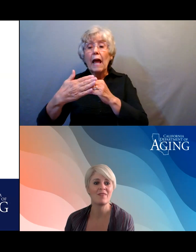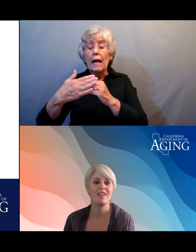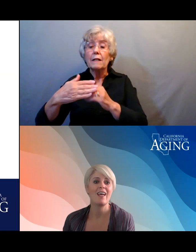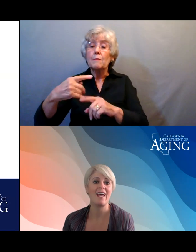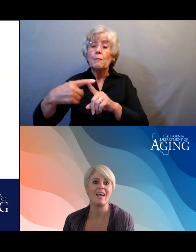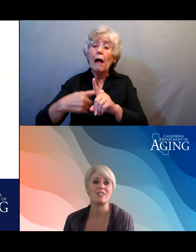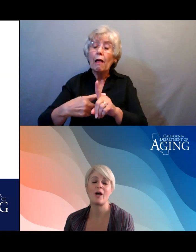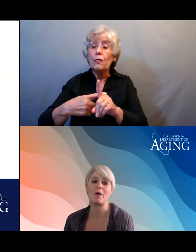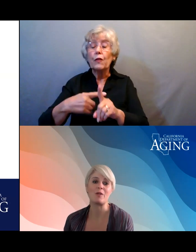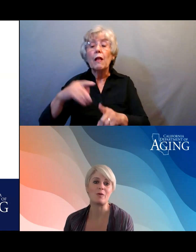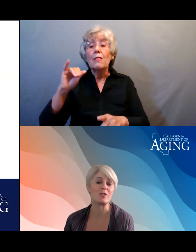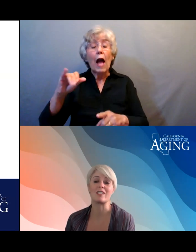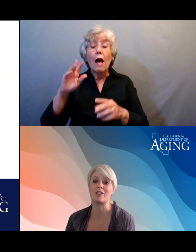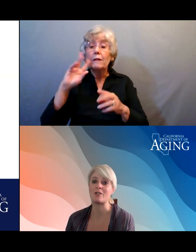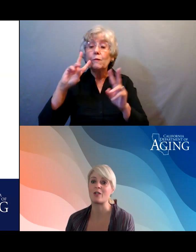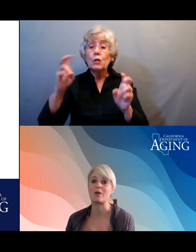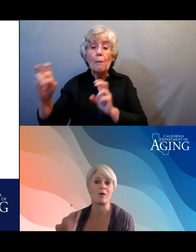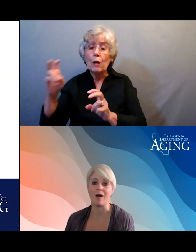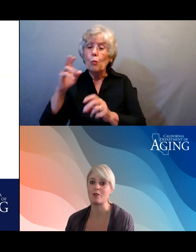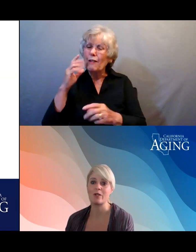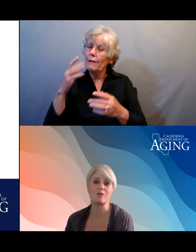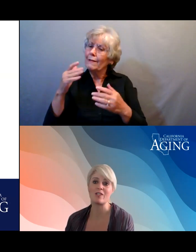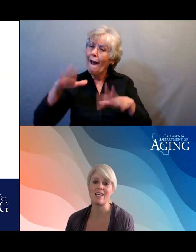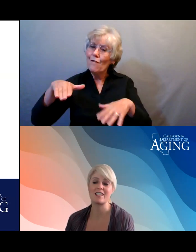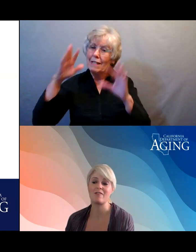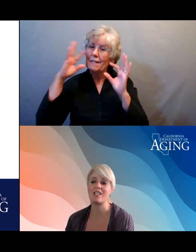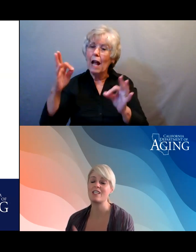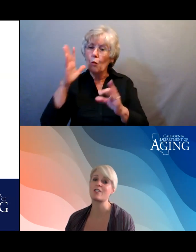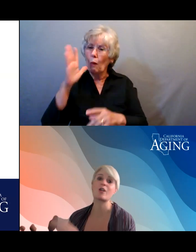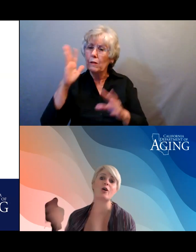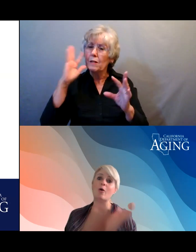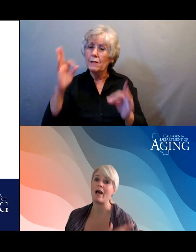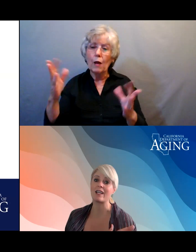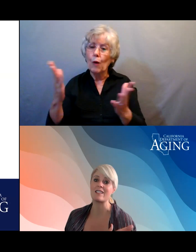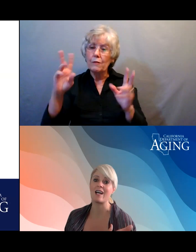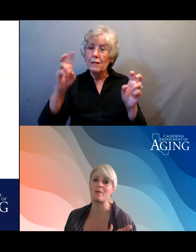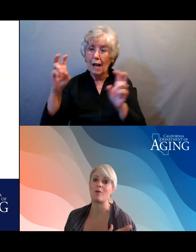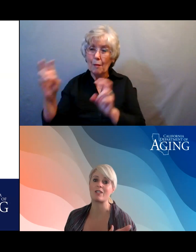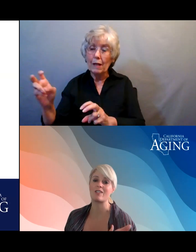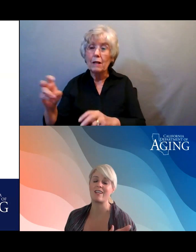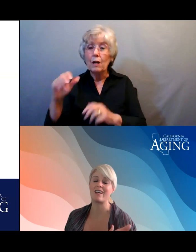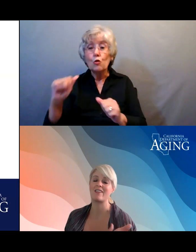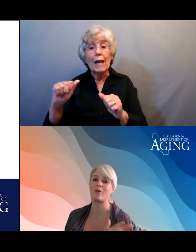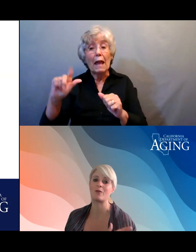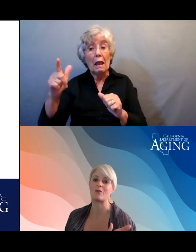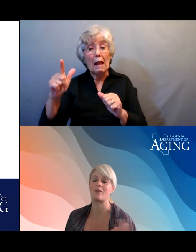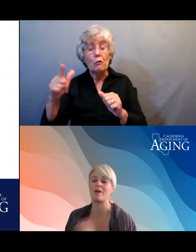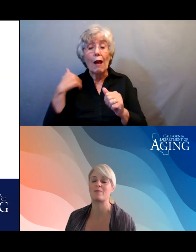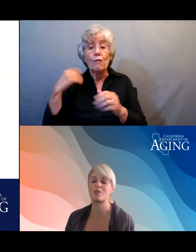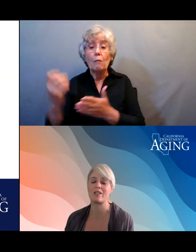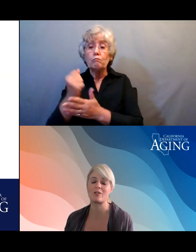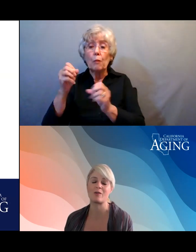TBD. And I hope that you will just continue to join us for these activities, go back in time and watch the